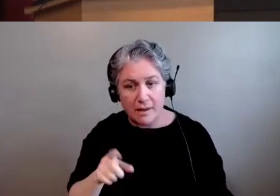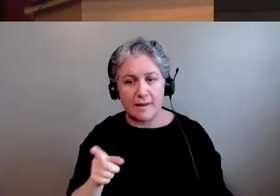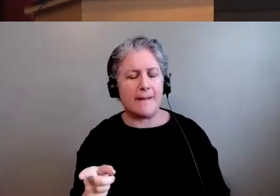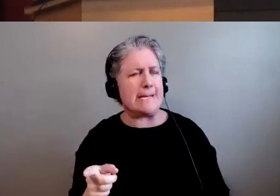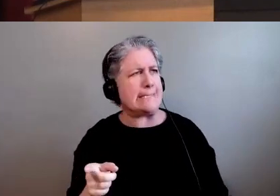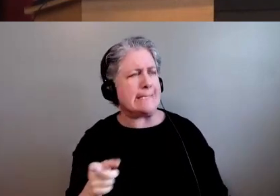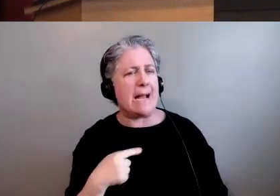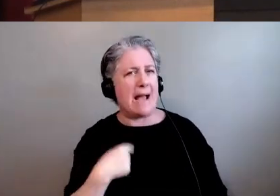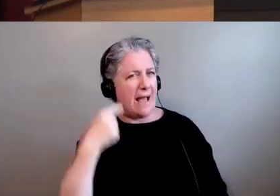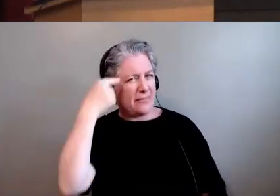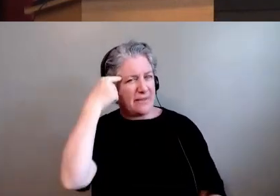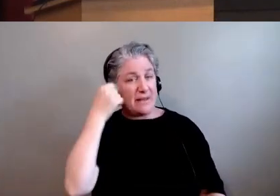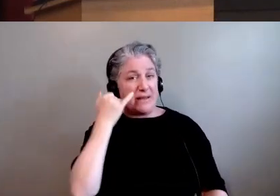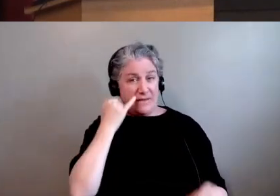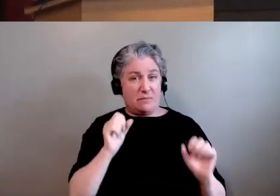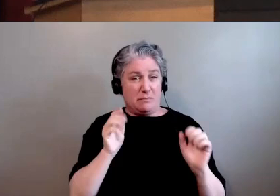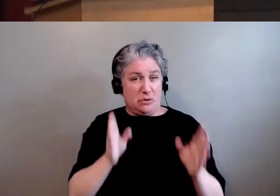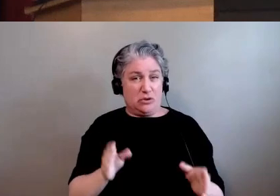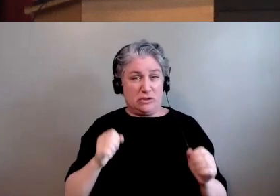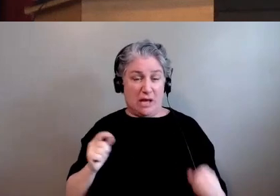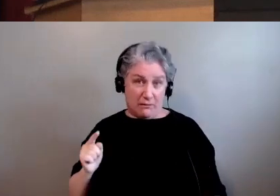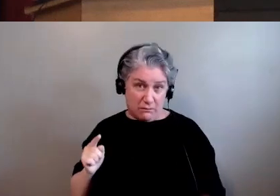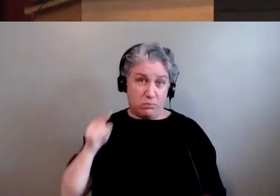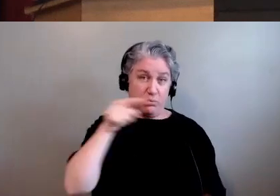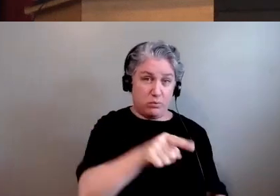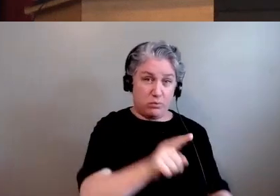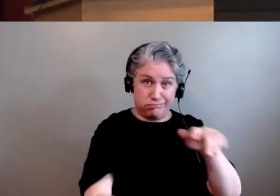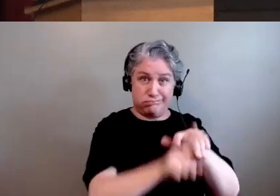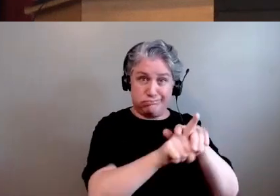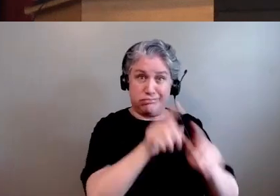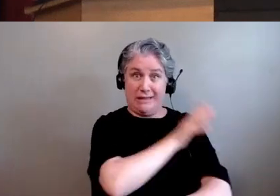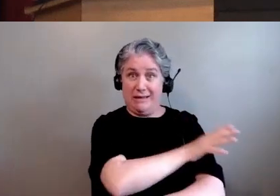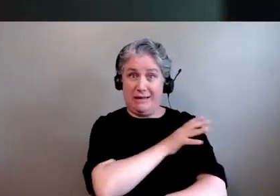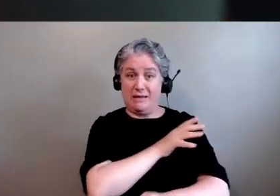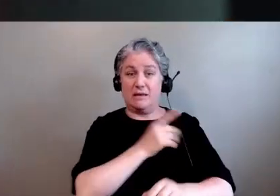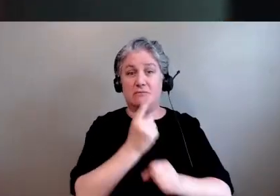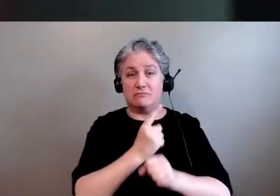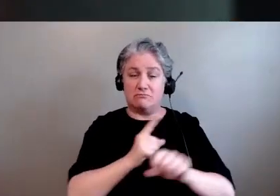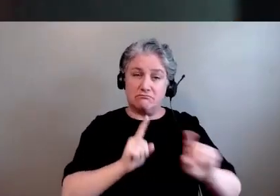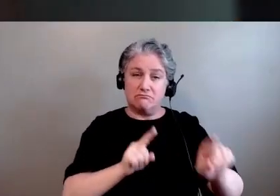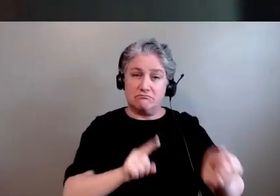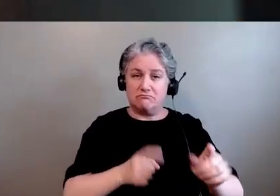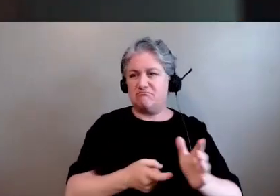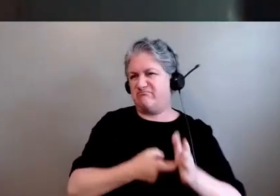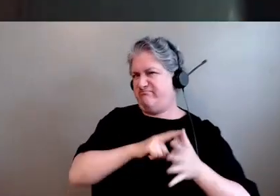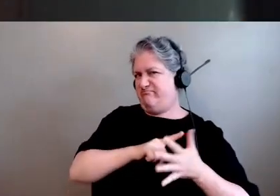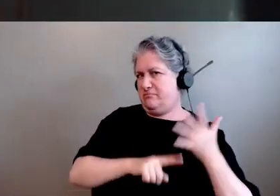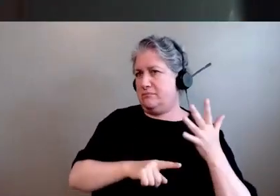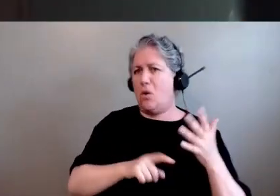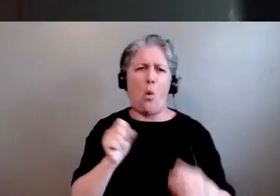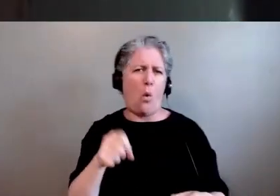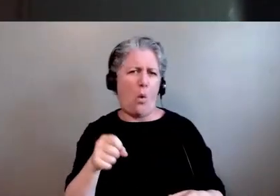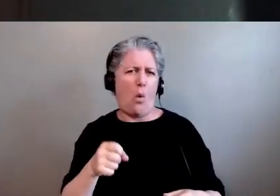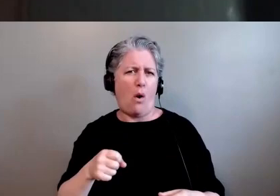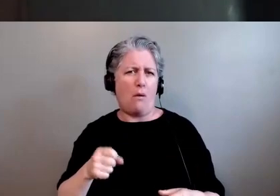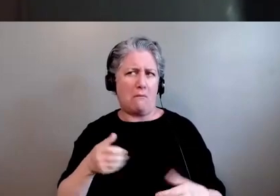So I believe if a person is able to make it to the study site regularly to satisfy sort of the requirements of the study, that they could potentially